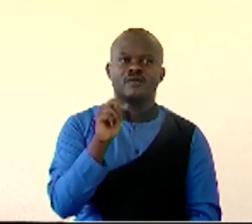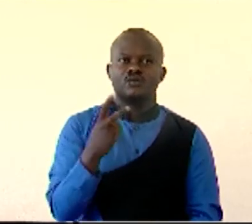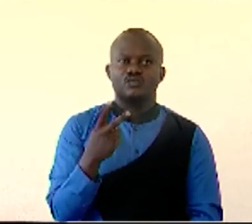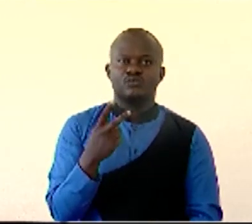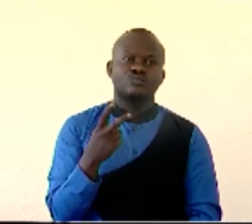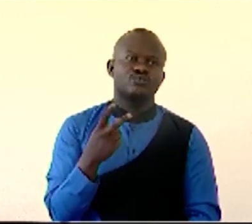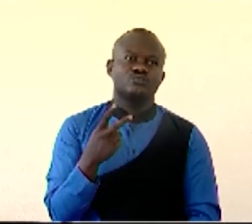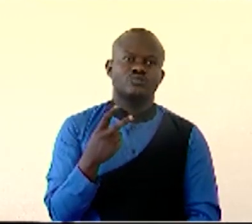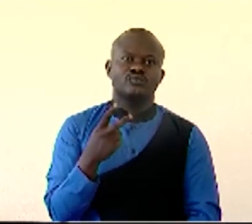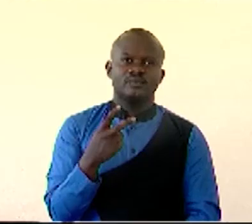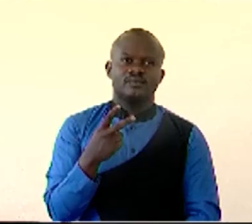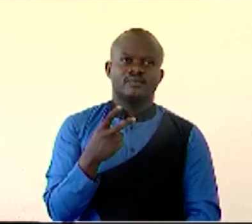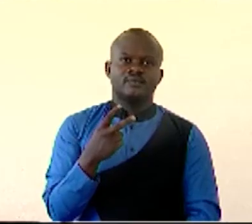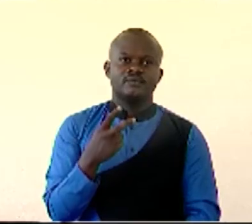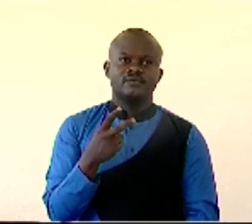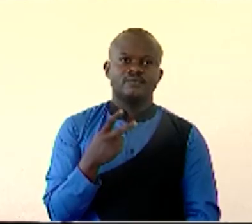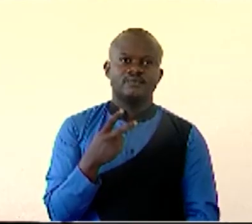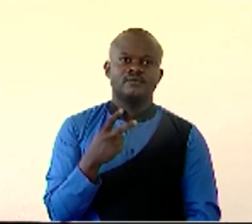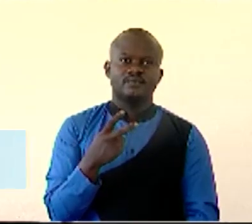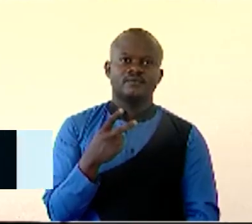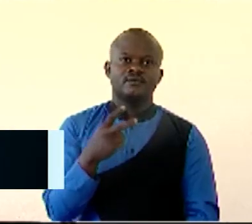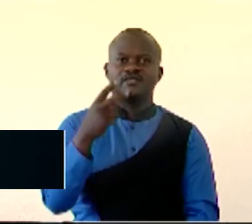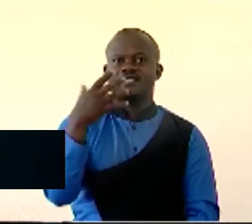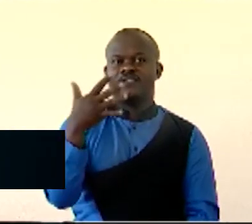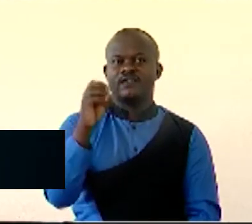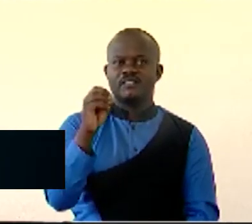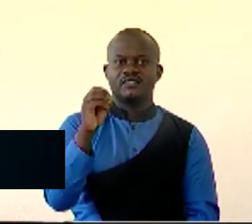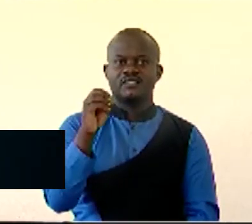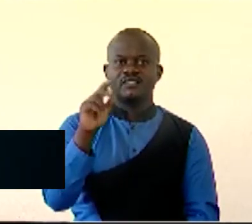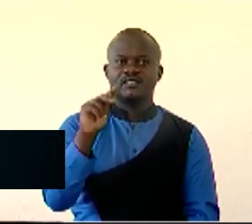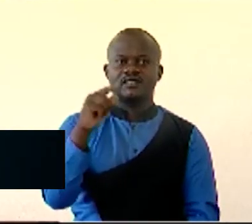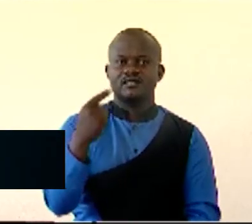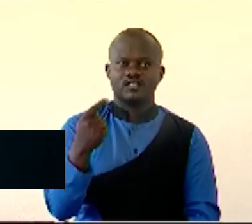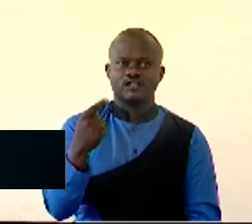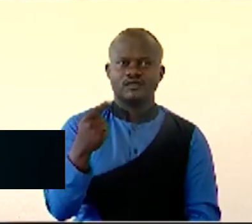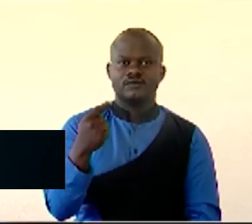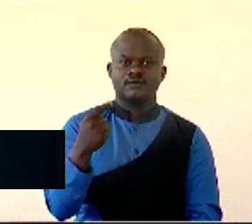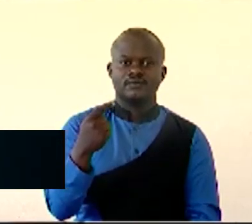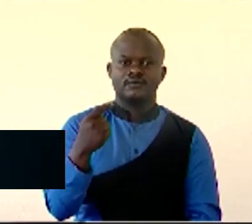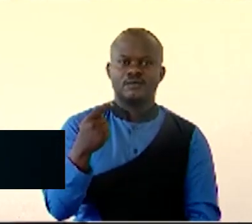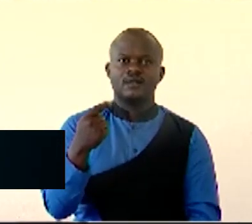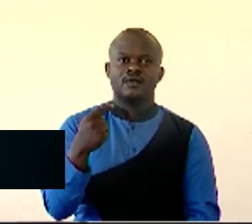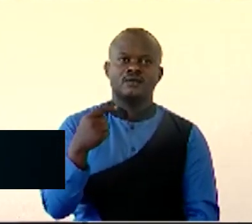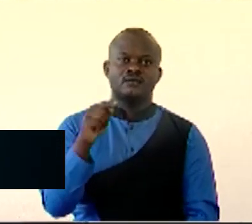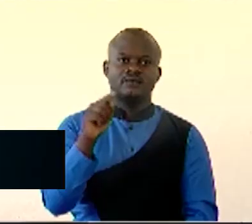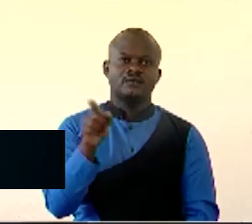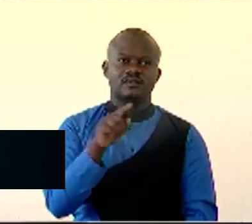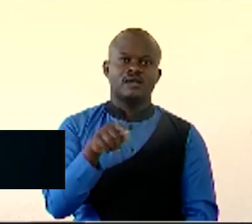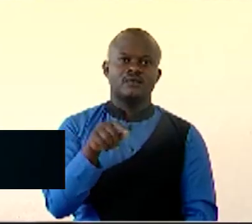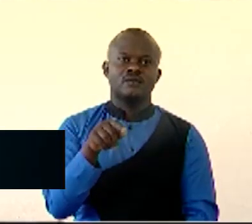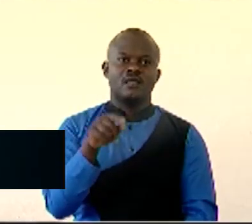It is, we have 50 kilograms. 50 kilograms times